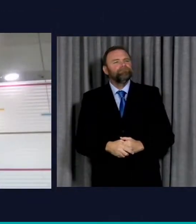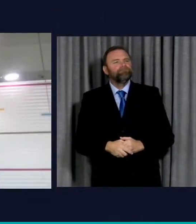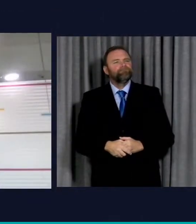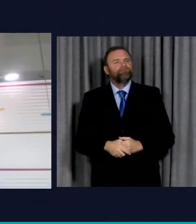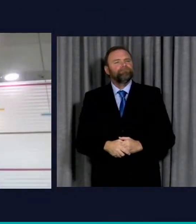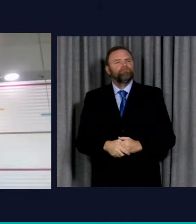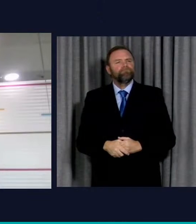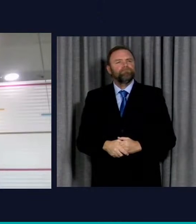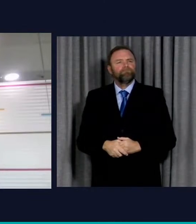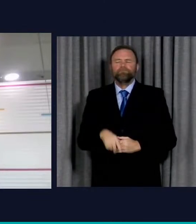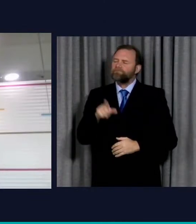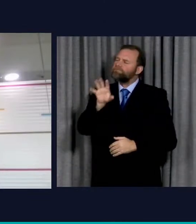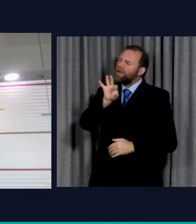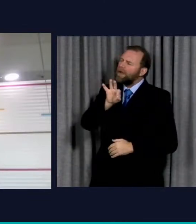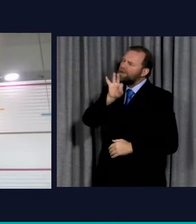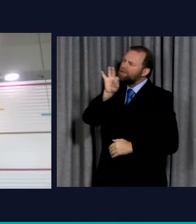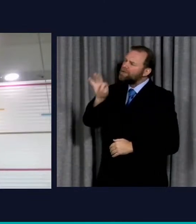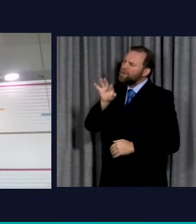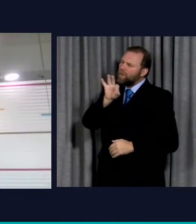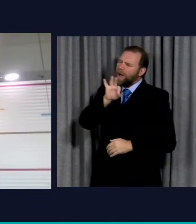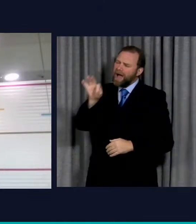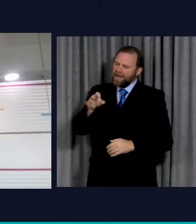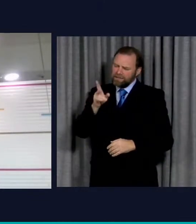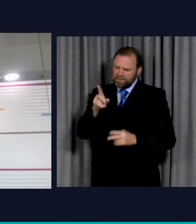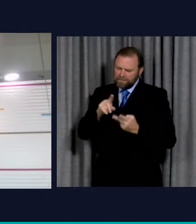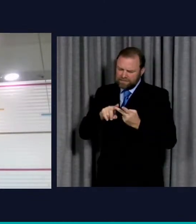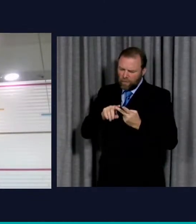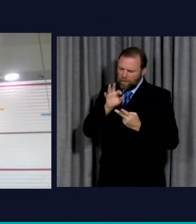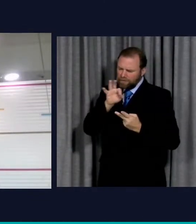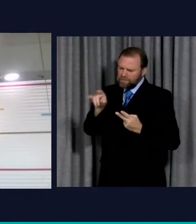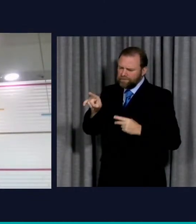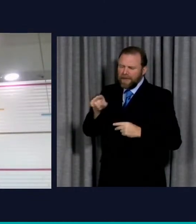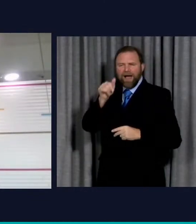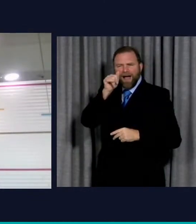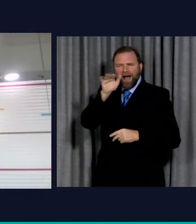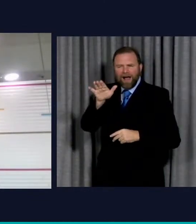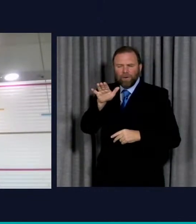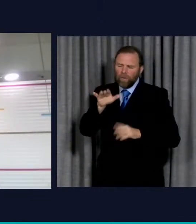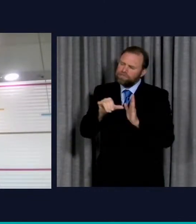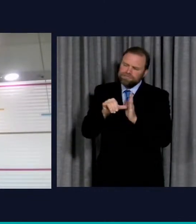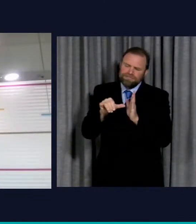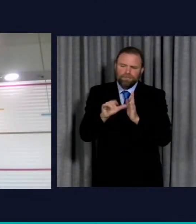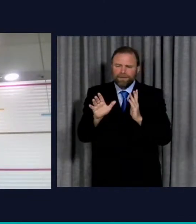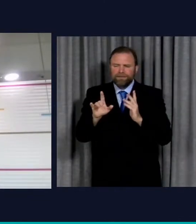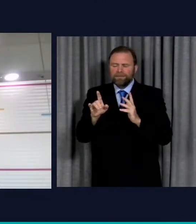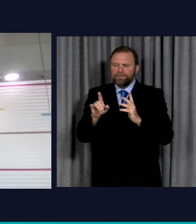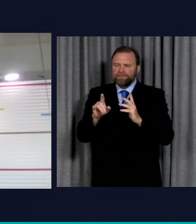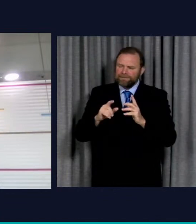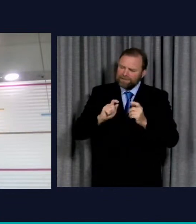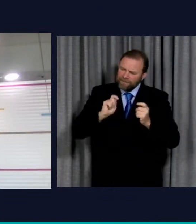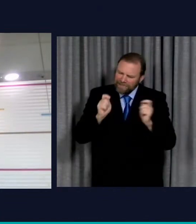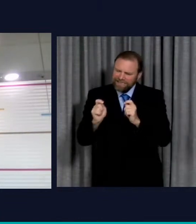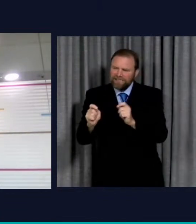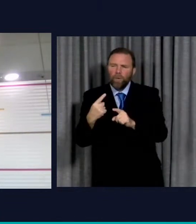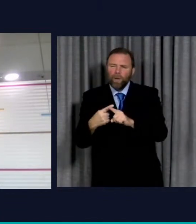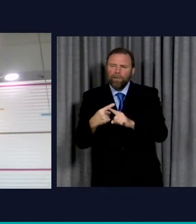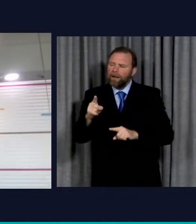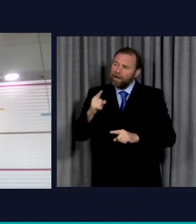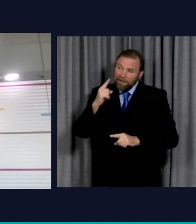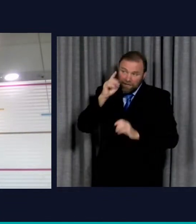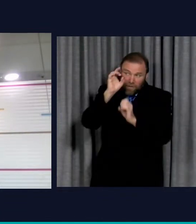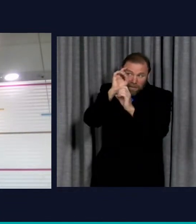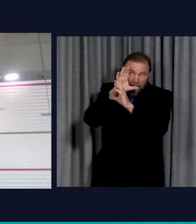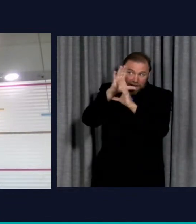ask, in terms of a time frame here, I know it's difficult and I appreciate things are moving quickly, but could you give us an idea of how long